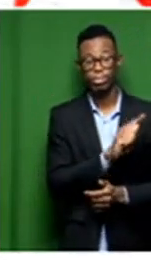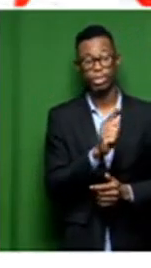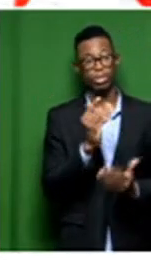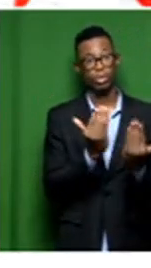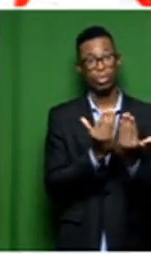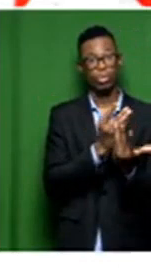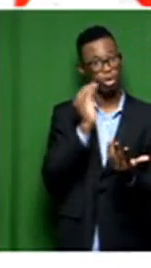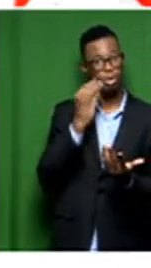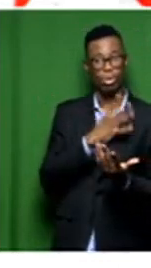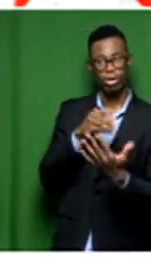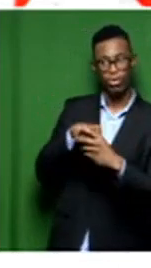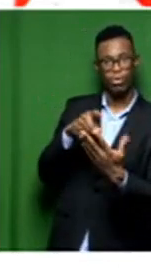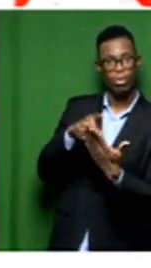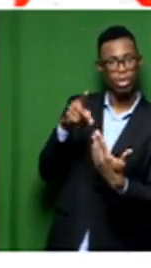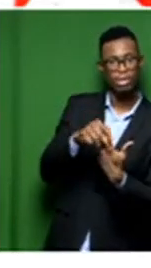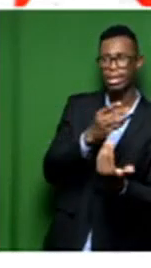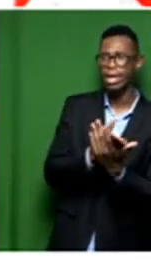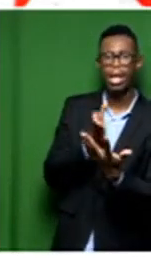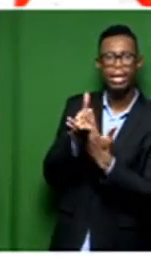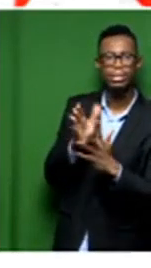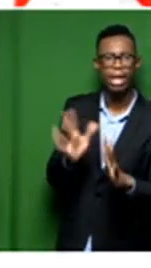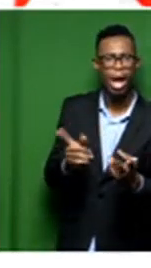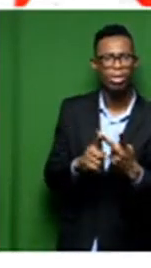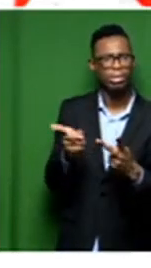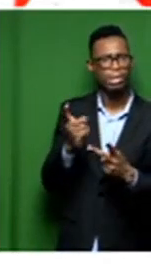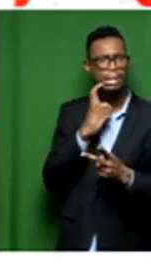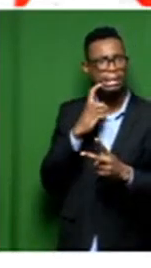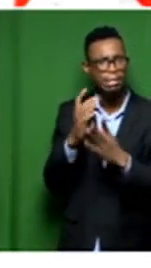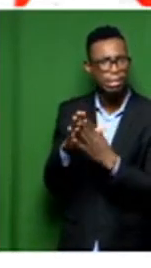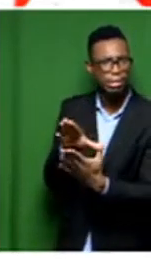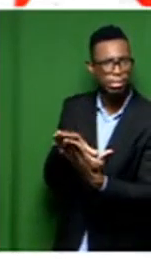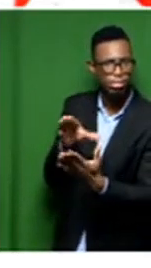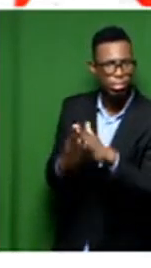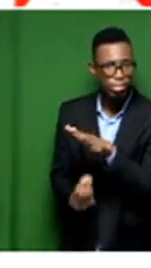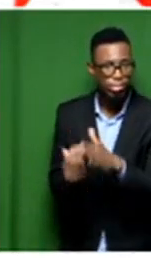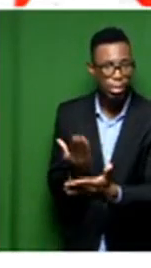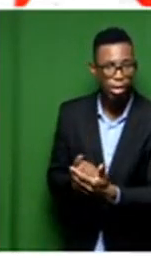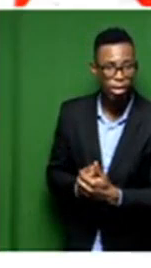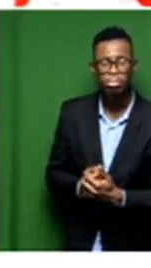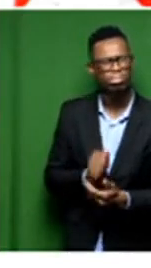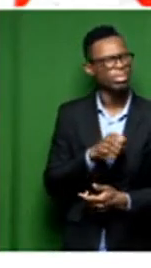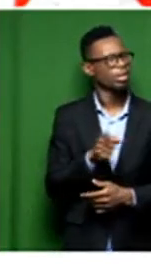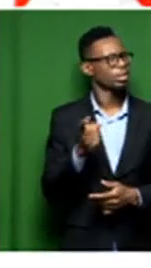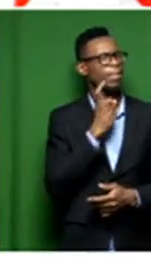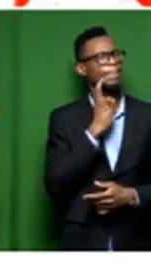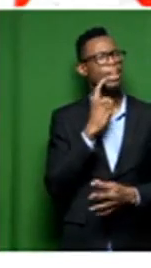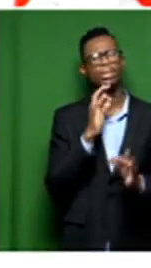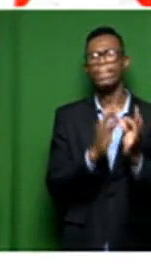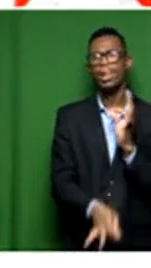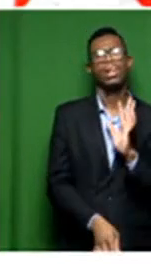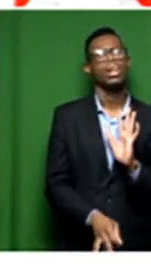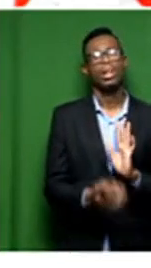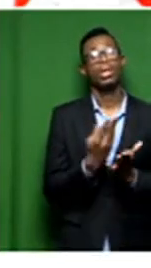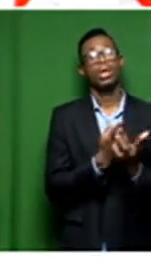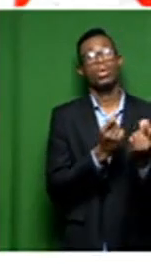project, where can they access it? How easy is it to download? It's super easy. We've made it as simple as possible. So you